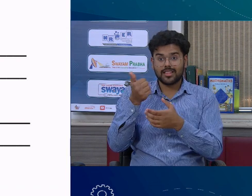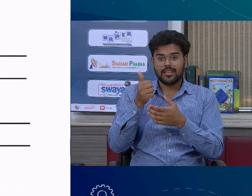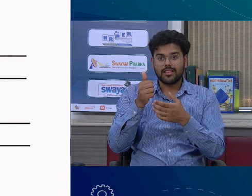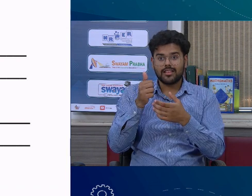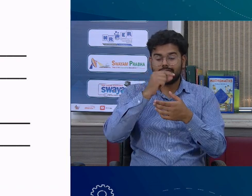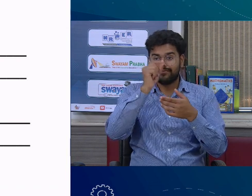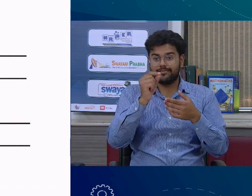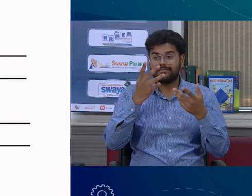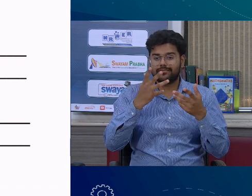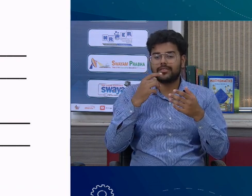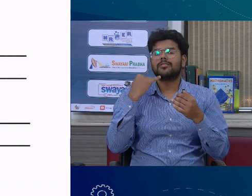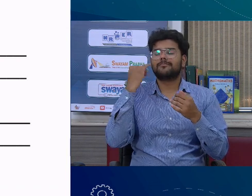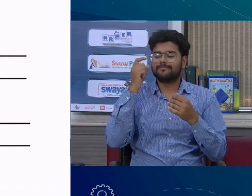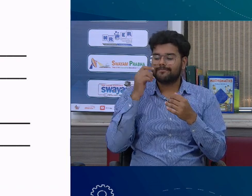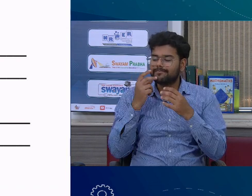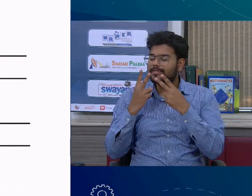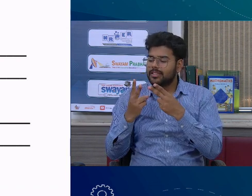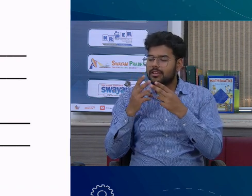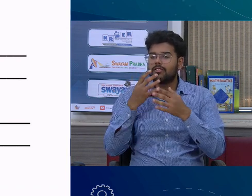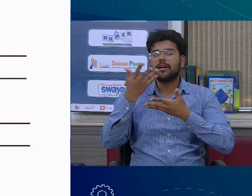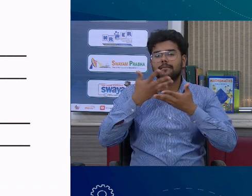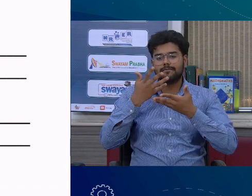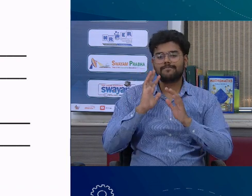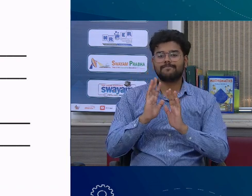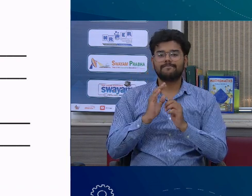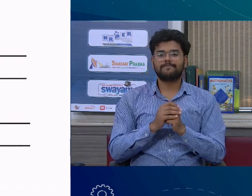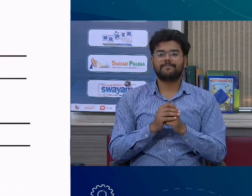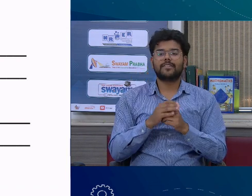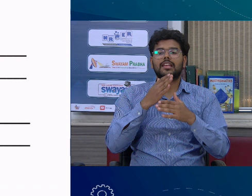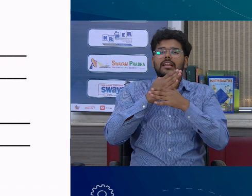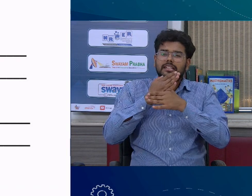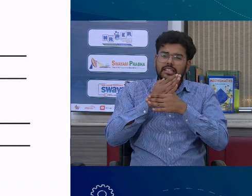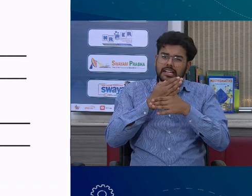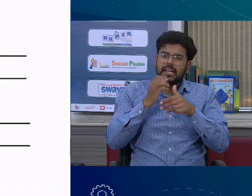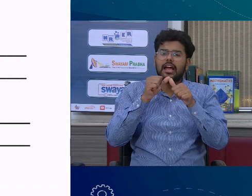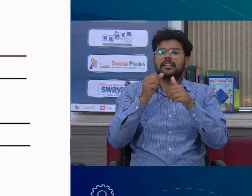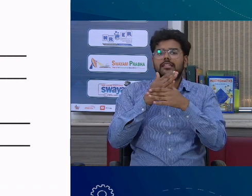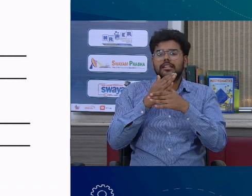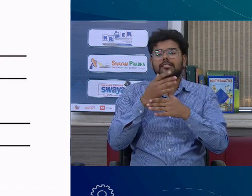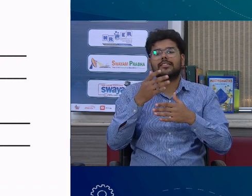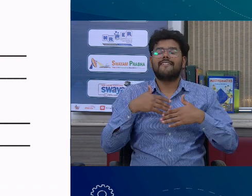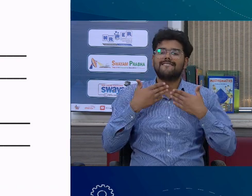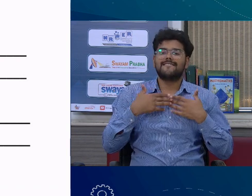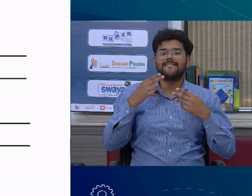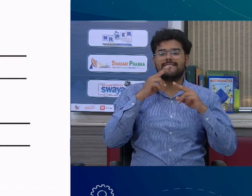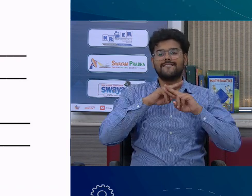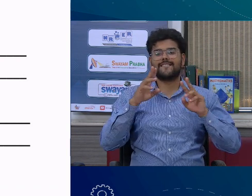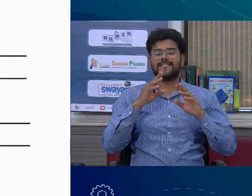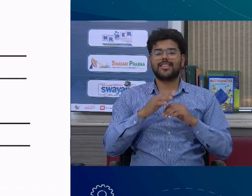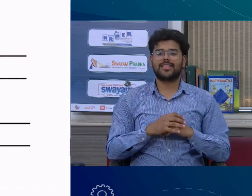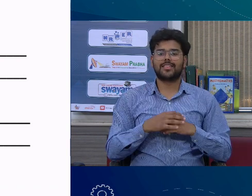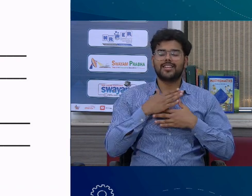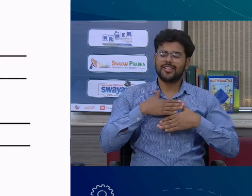things that you like about your best friend. And then you can all share your answers and that will be a good fun when you get back to the